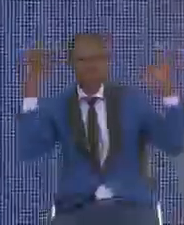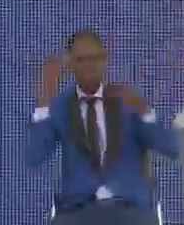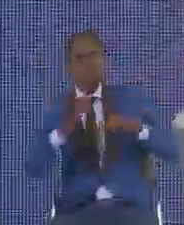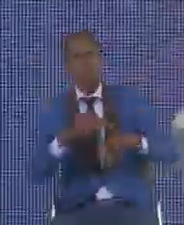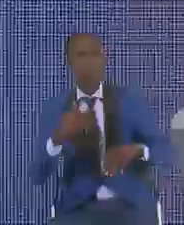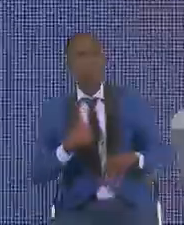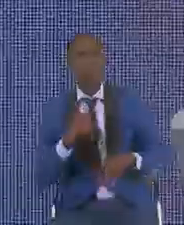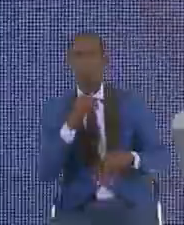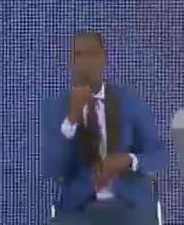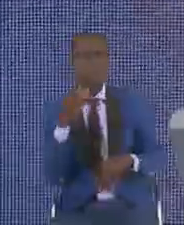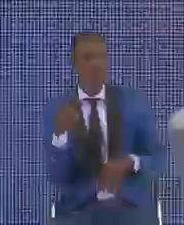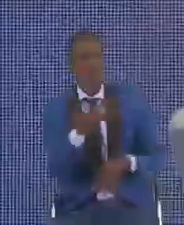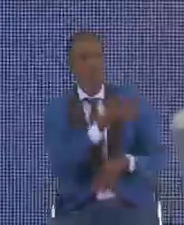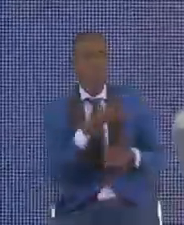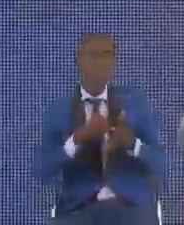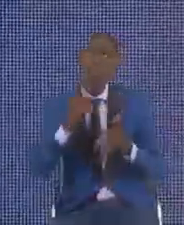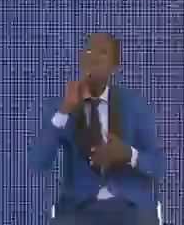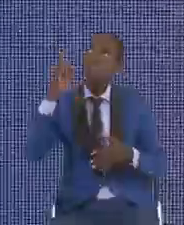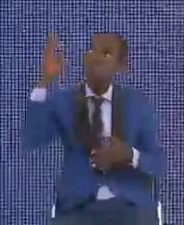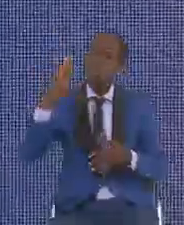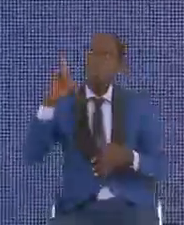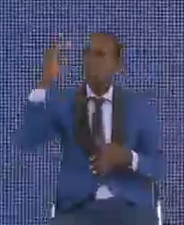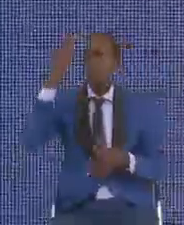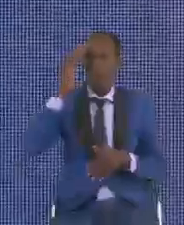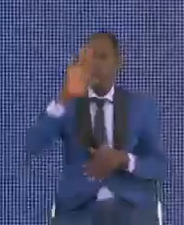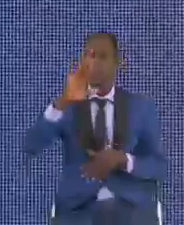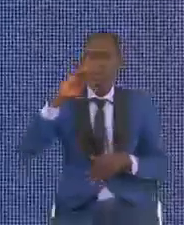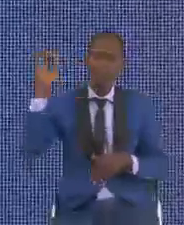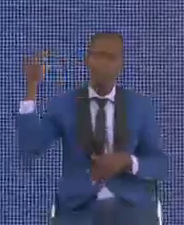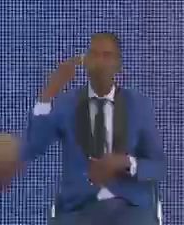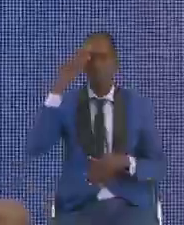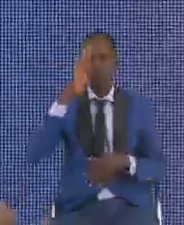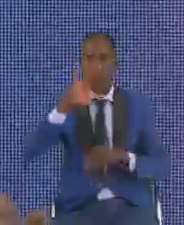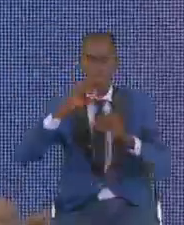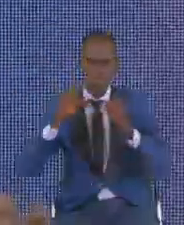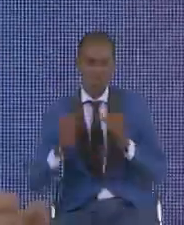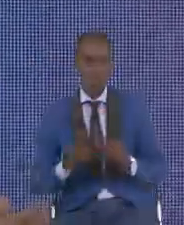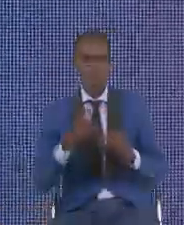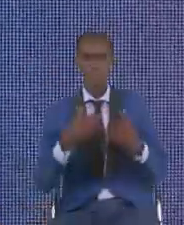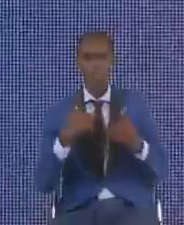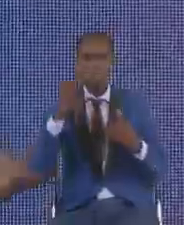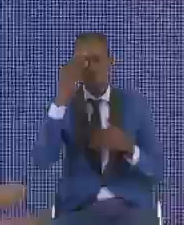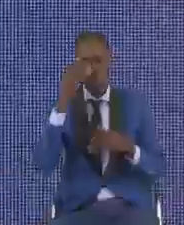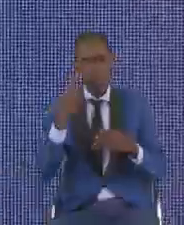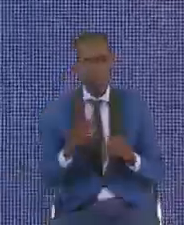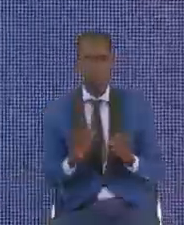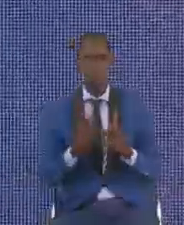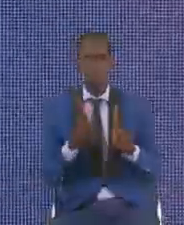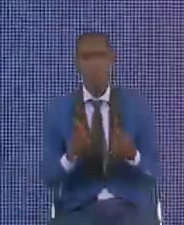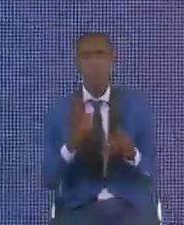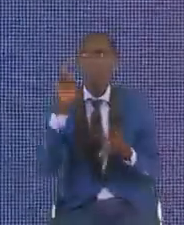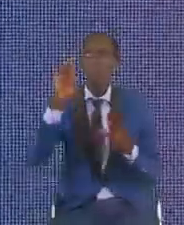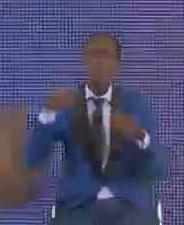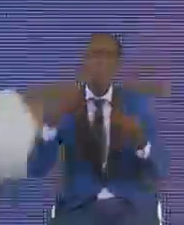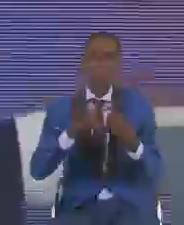knows the grace he has given you. He knows the strength he has given you. He knows the chance and the opportunity he has given